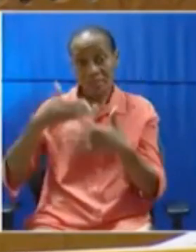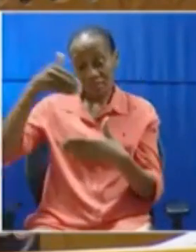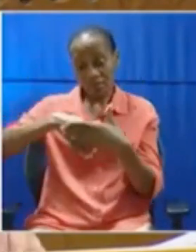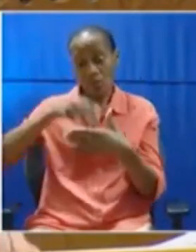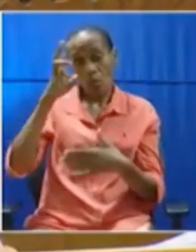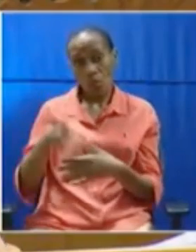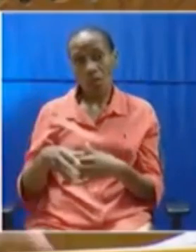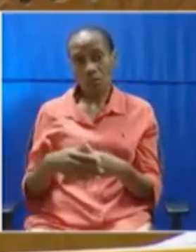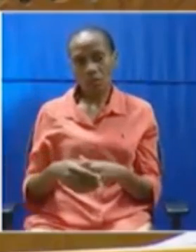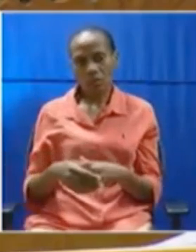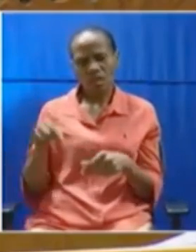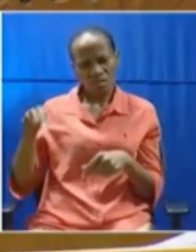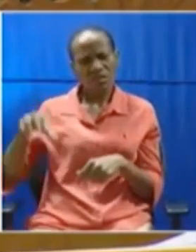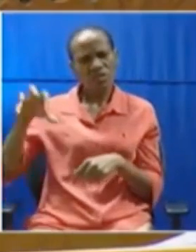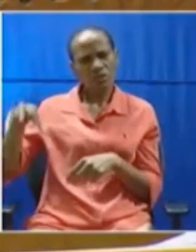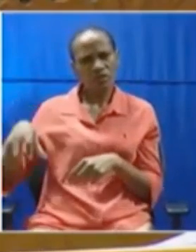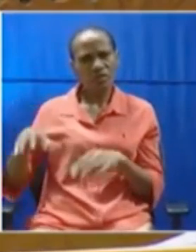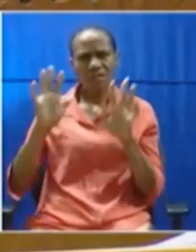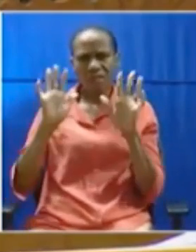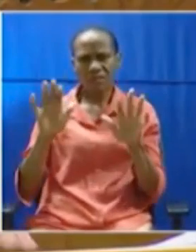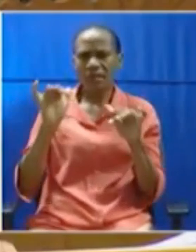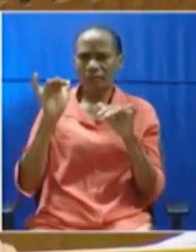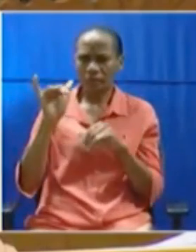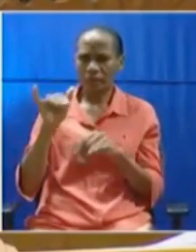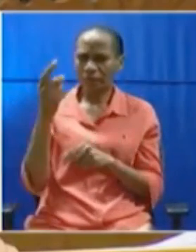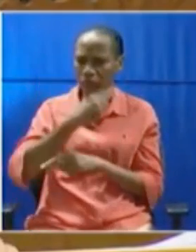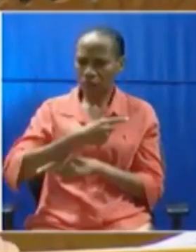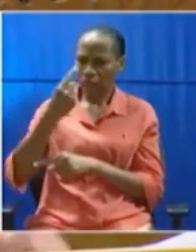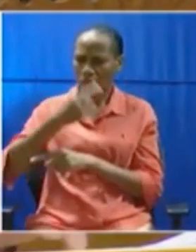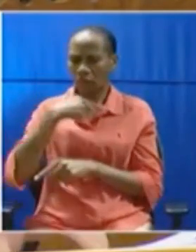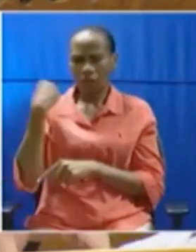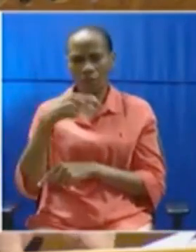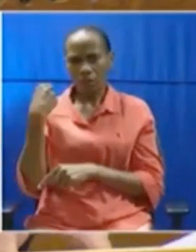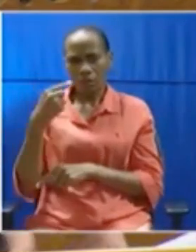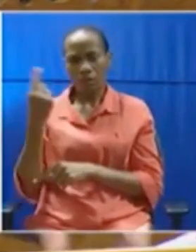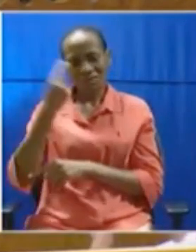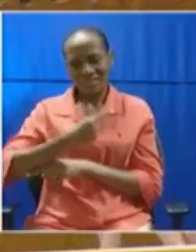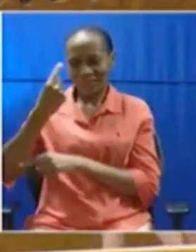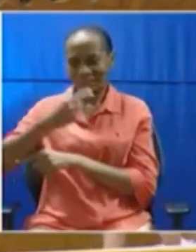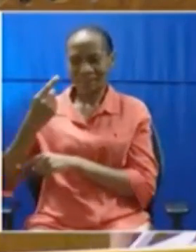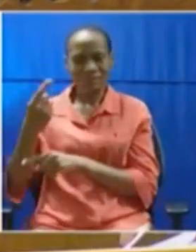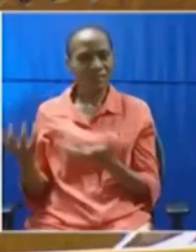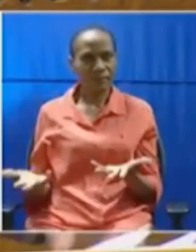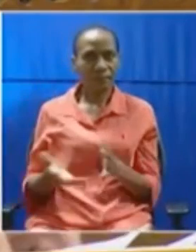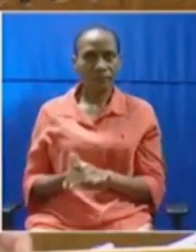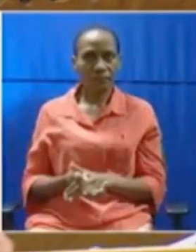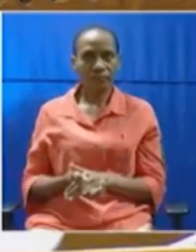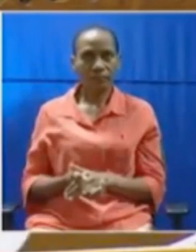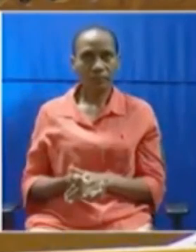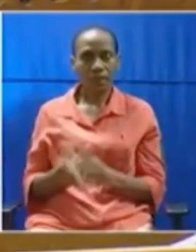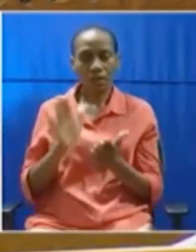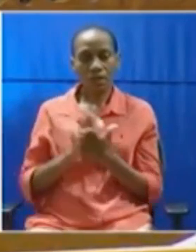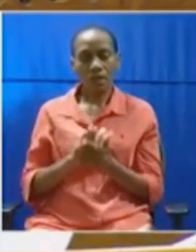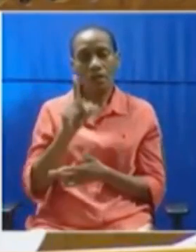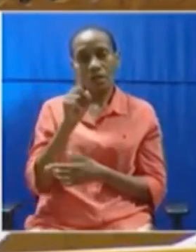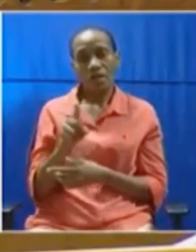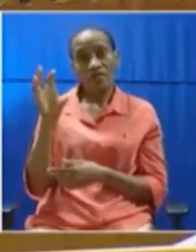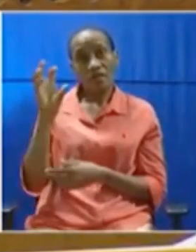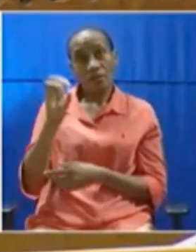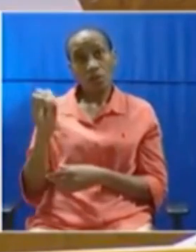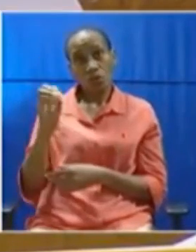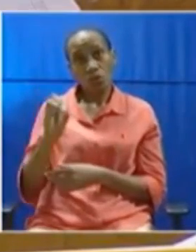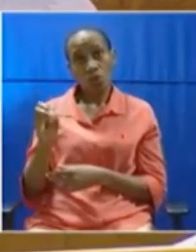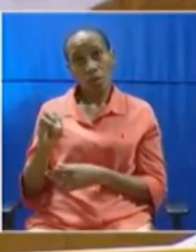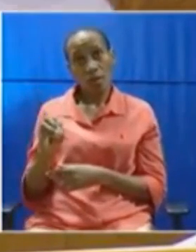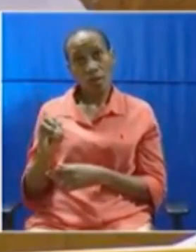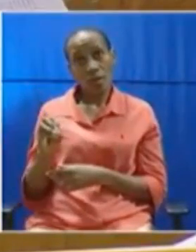are murdered. 10 people every single day. Mr. President, on the 11th of October, the